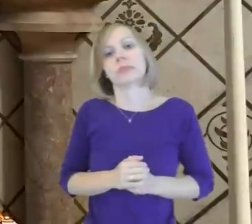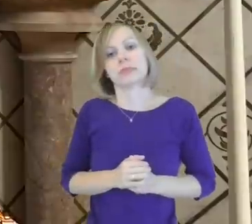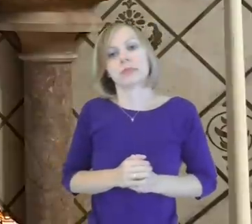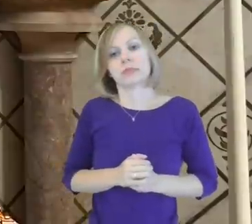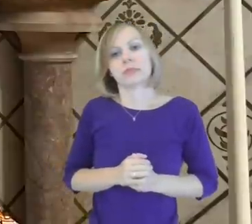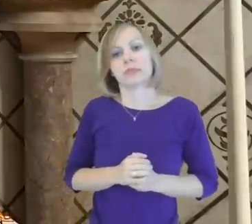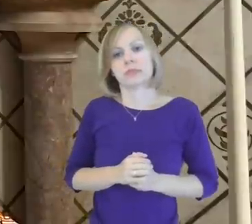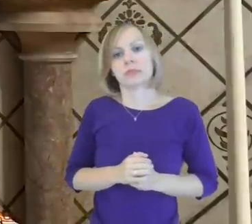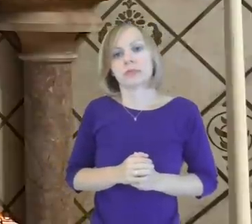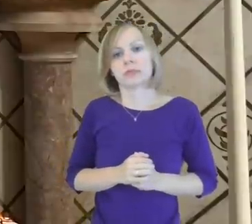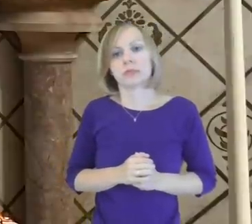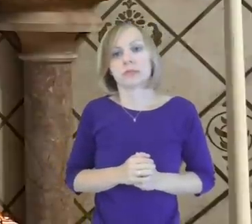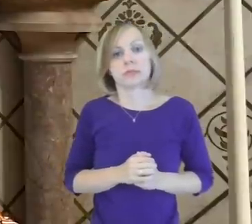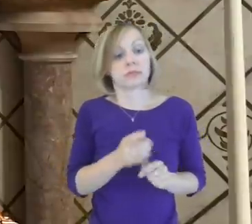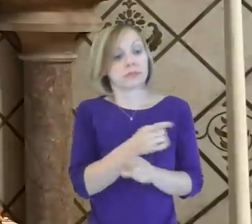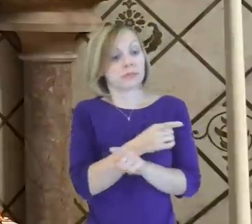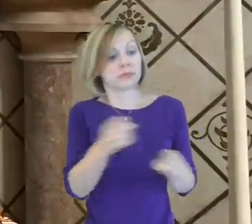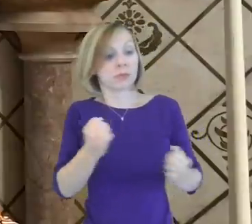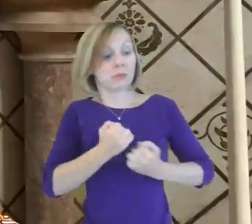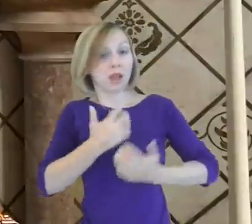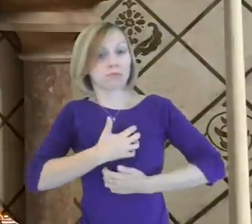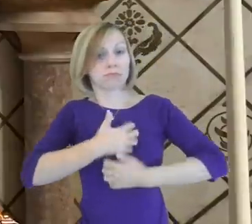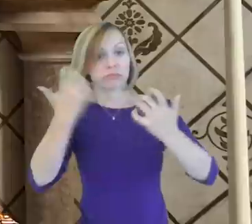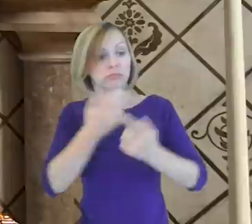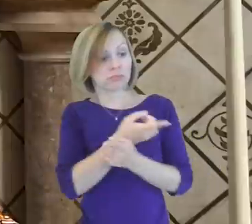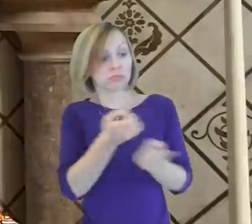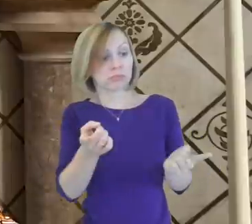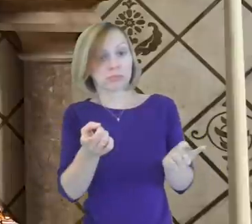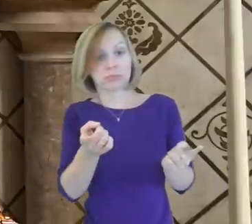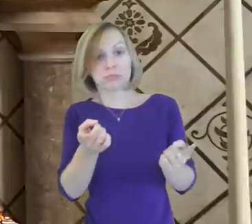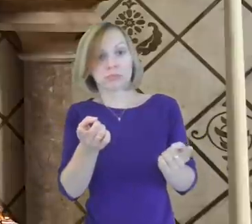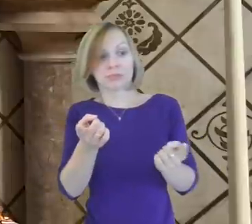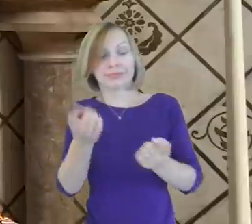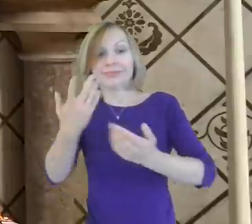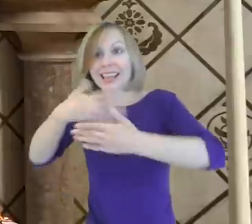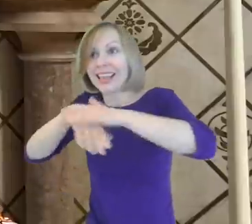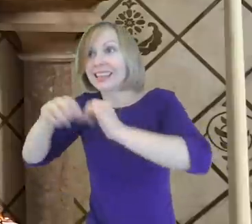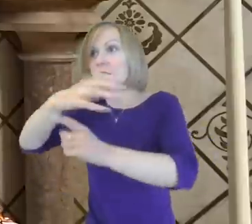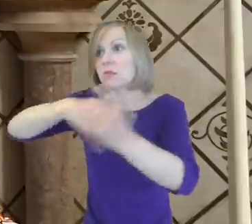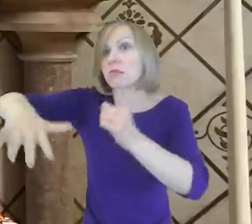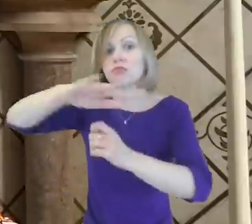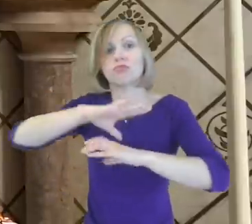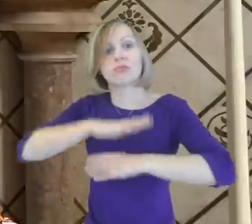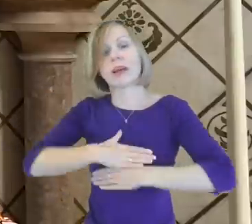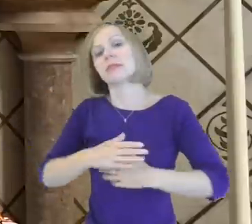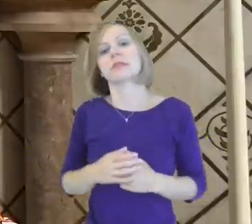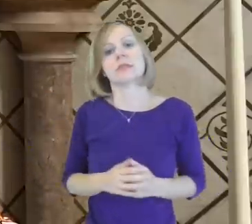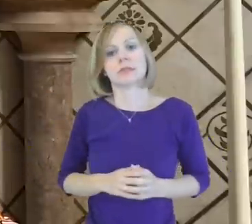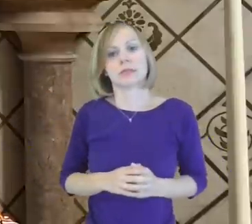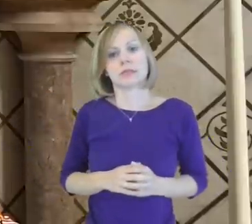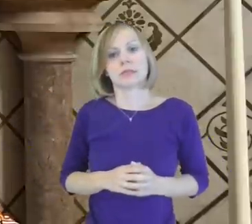Unto whom I swear in my wrath, that they should not enter into my rest.